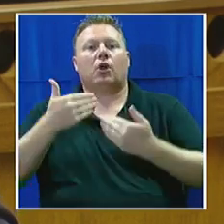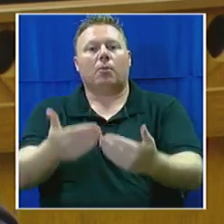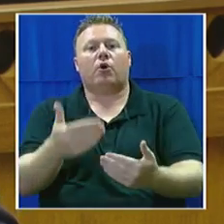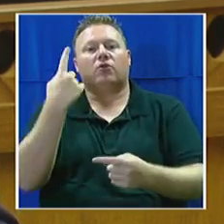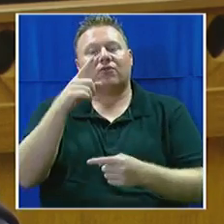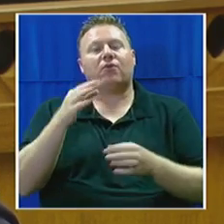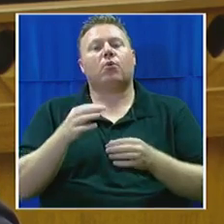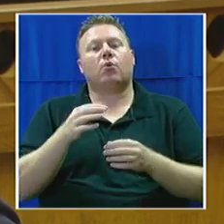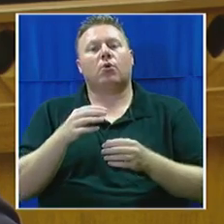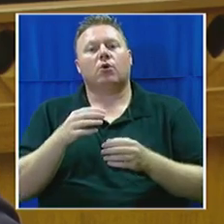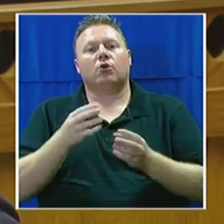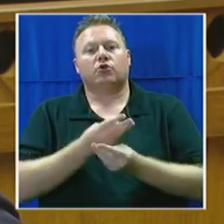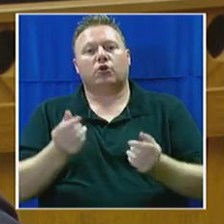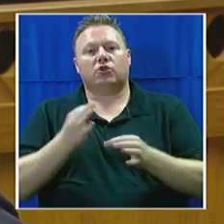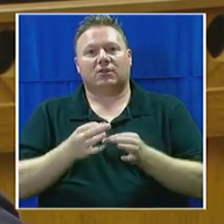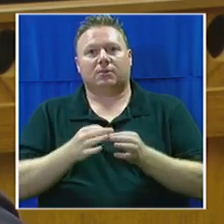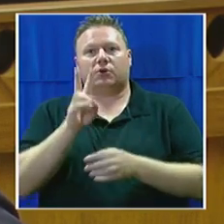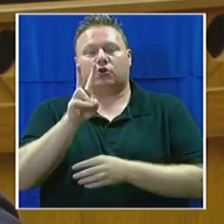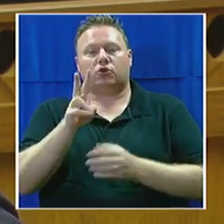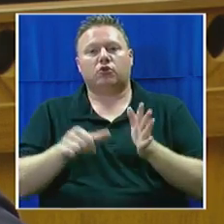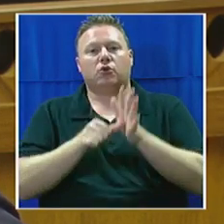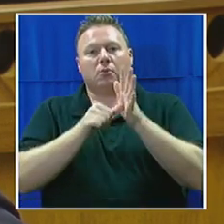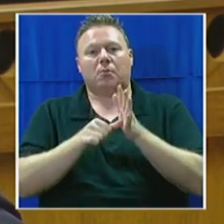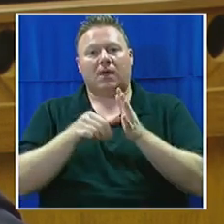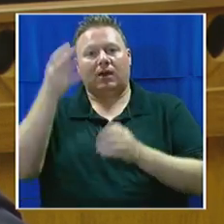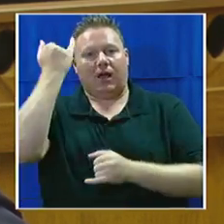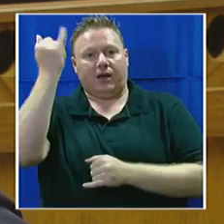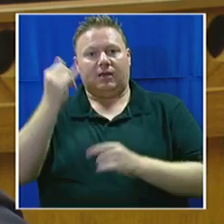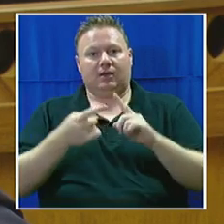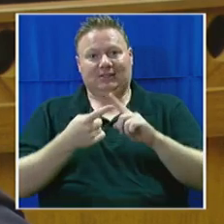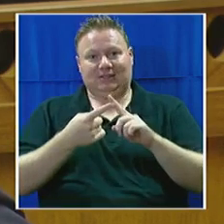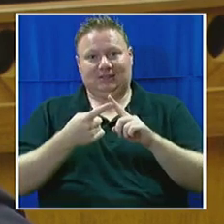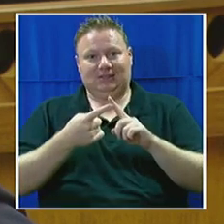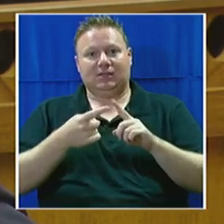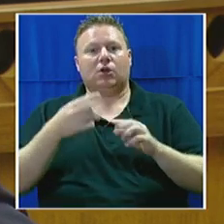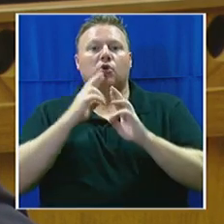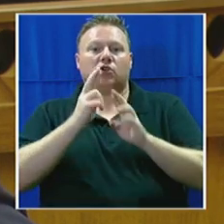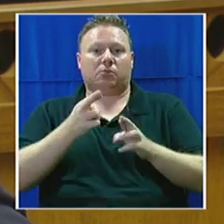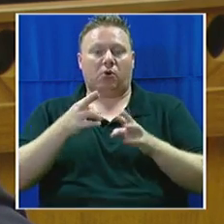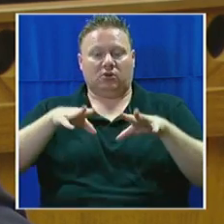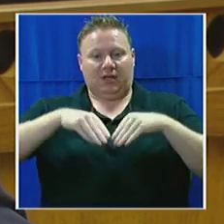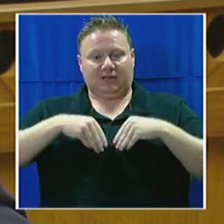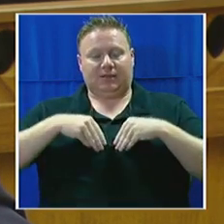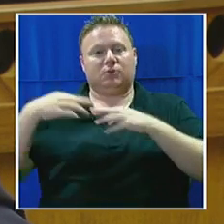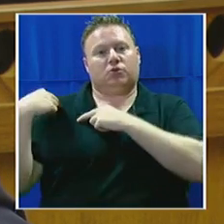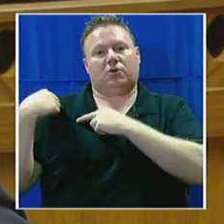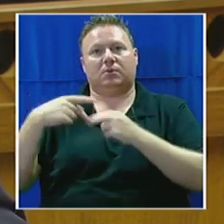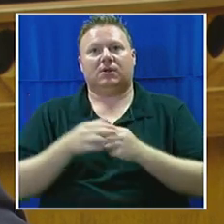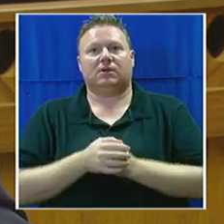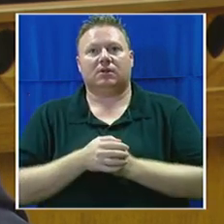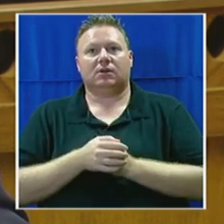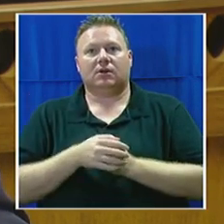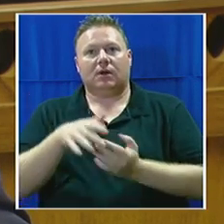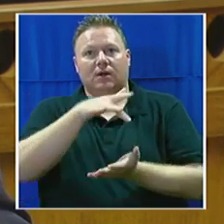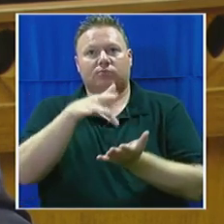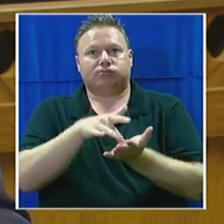Local government have two main concepts, responsive and accountable local governance as key development actors and nodal points